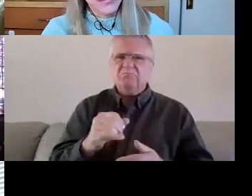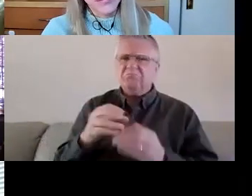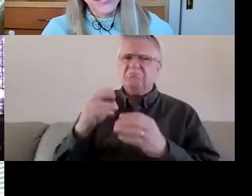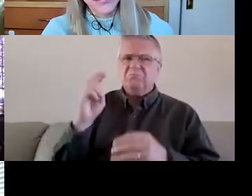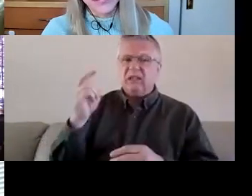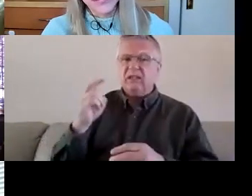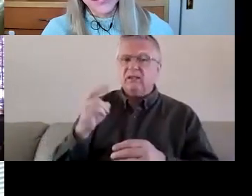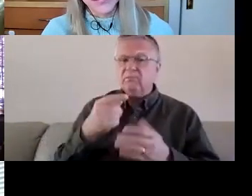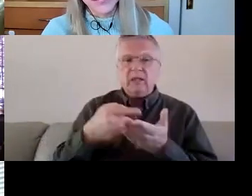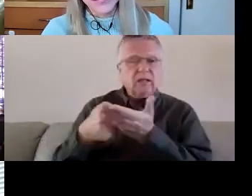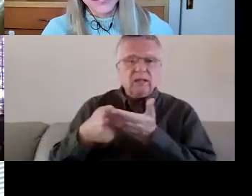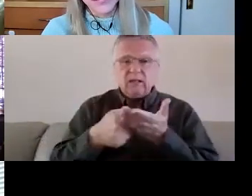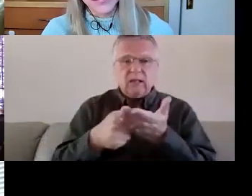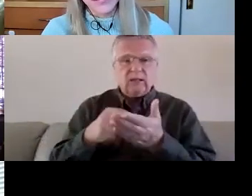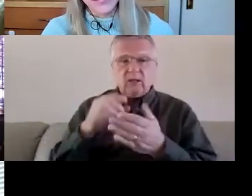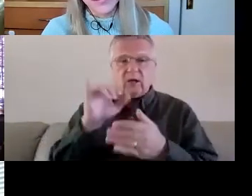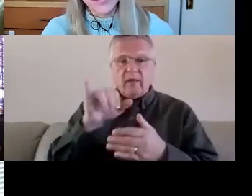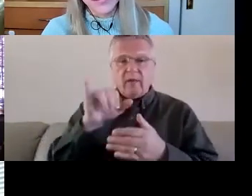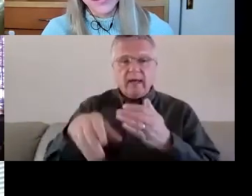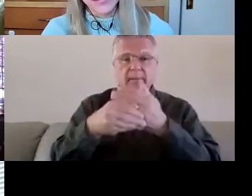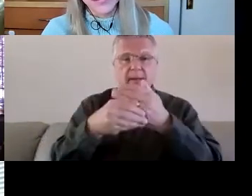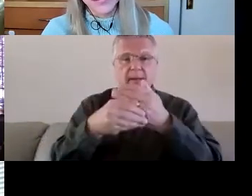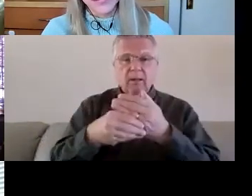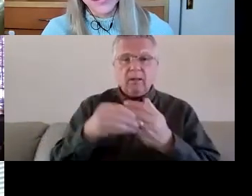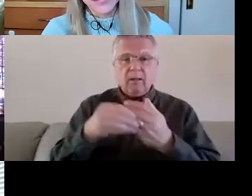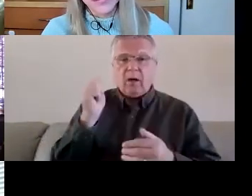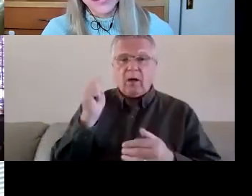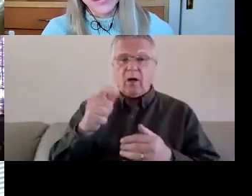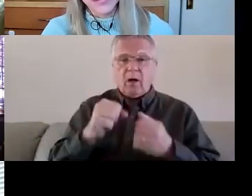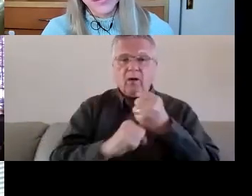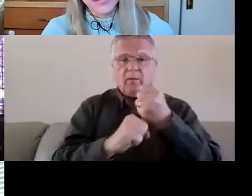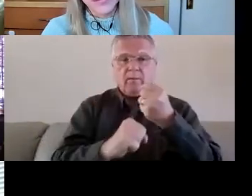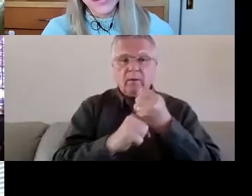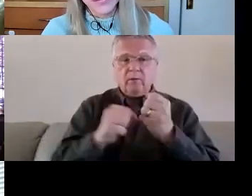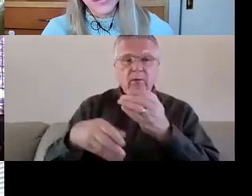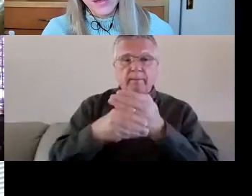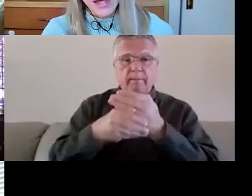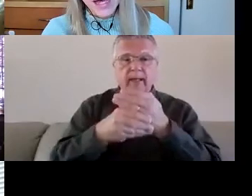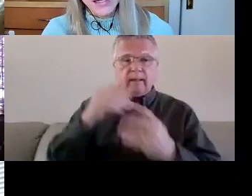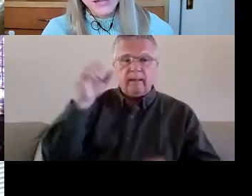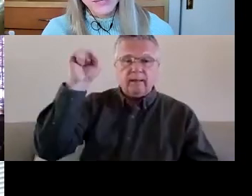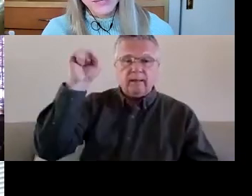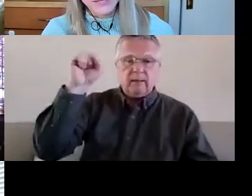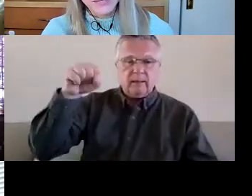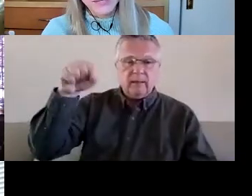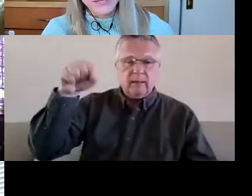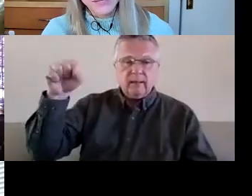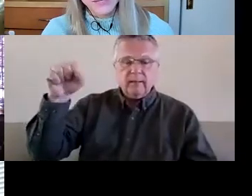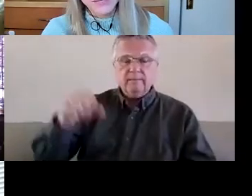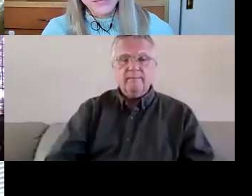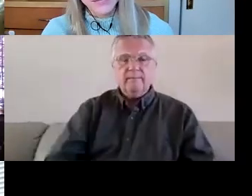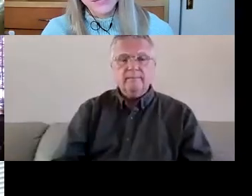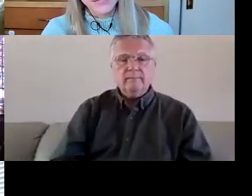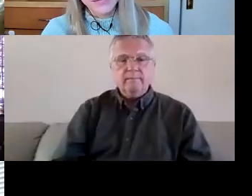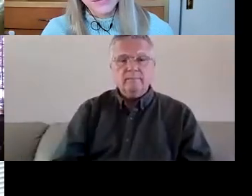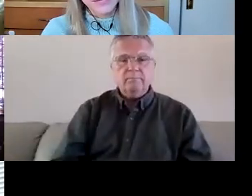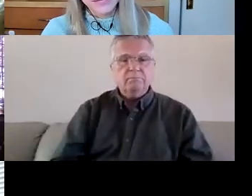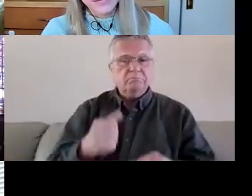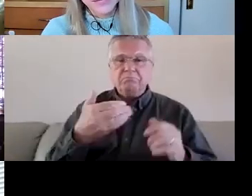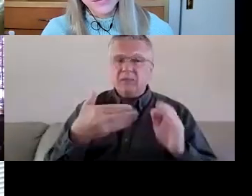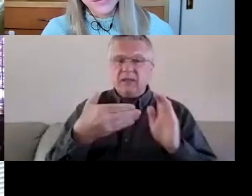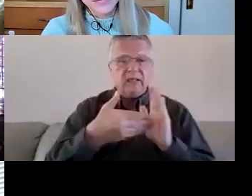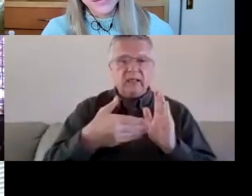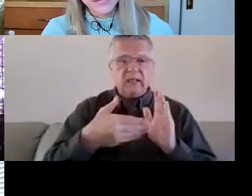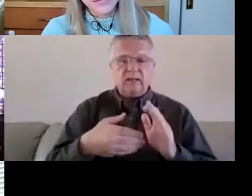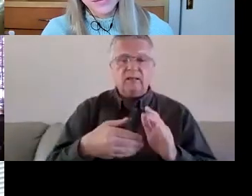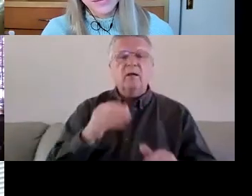Any discussion on the amendment? All those in favor to amend, say aye. Aye. Aye. Any opposed? The